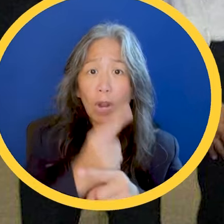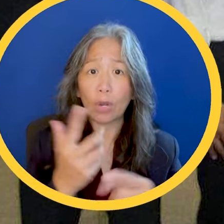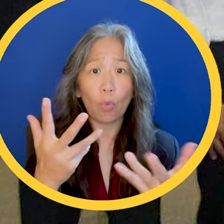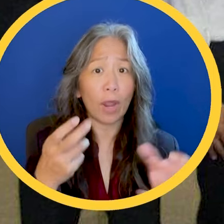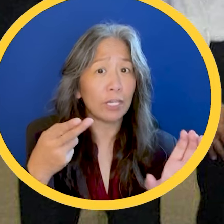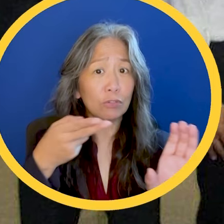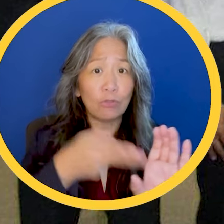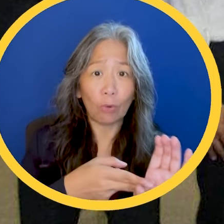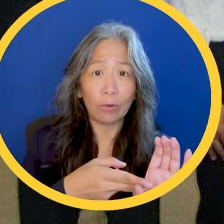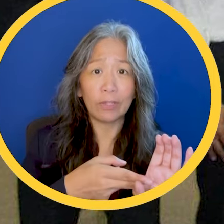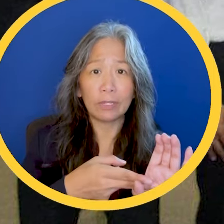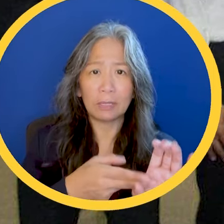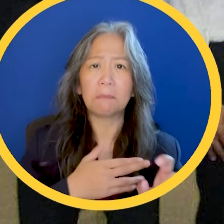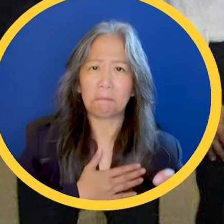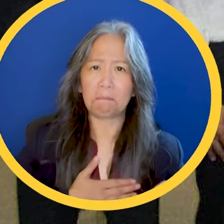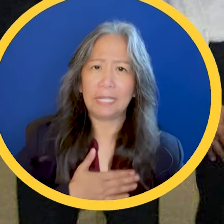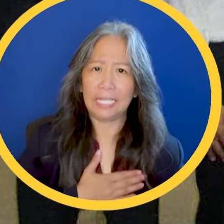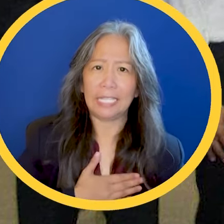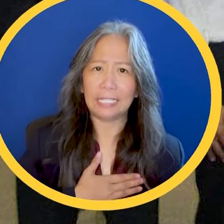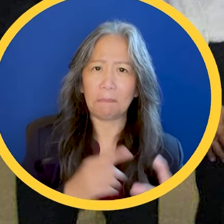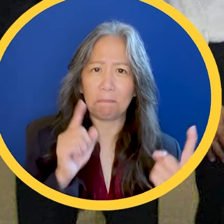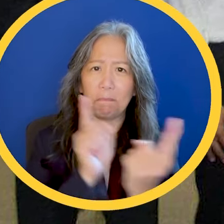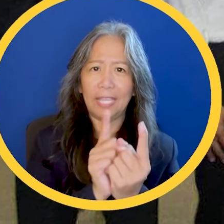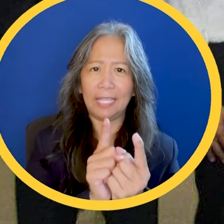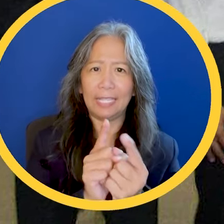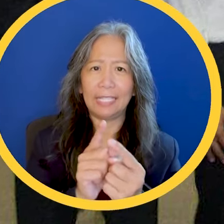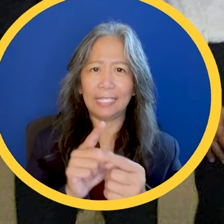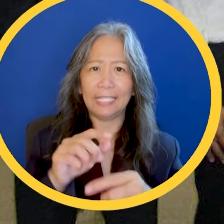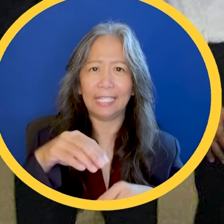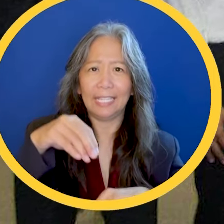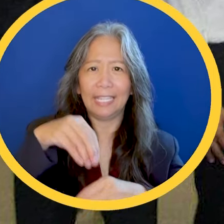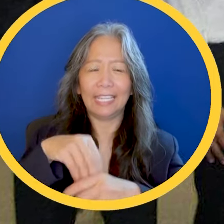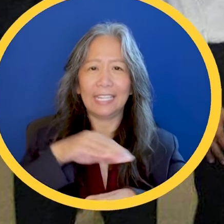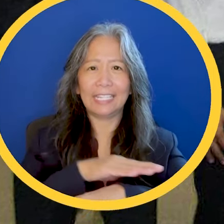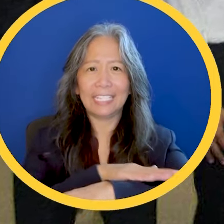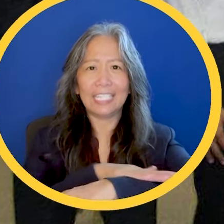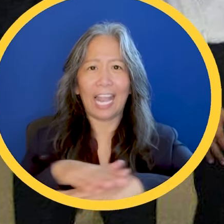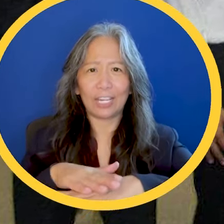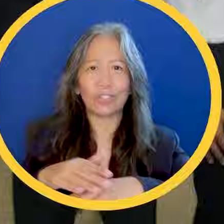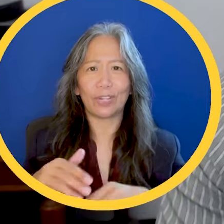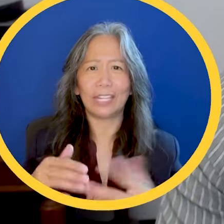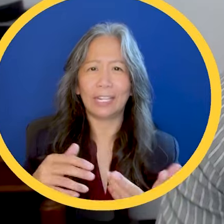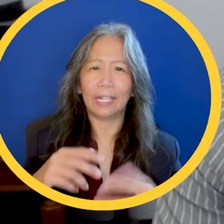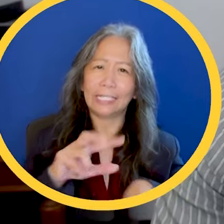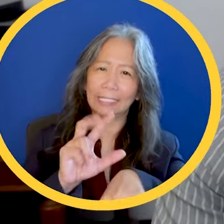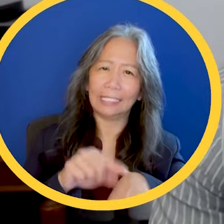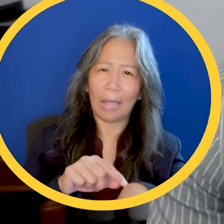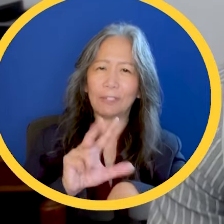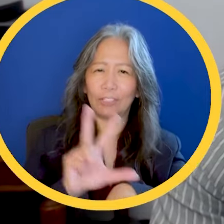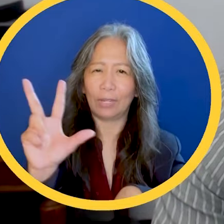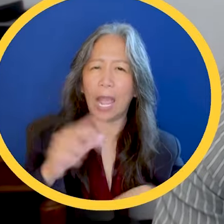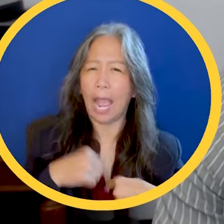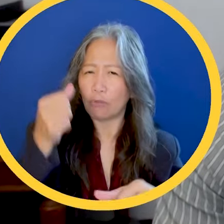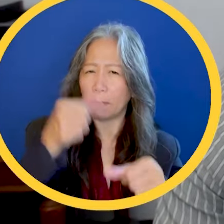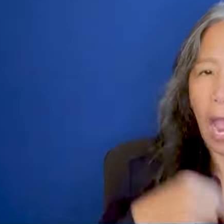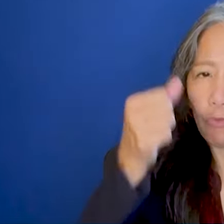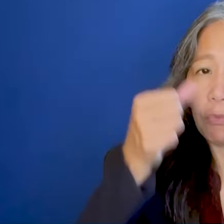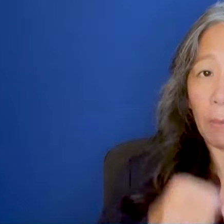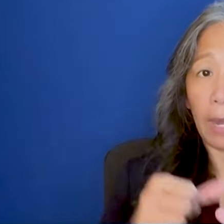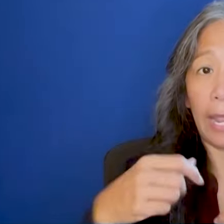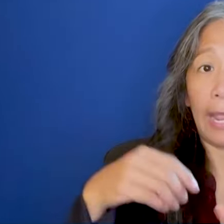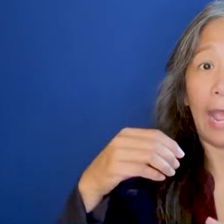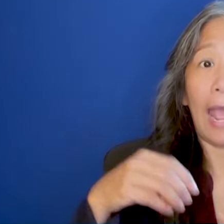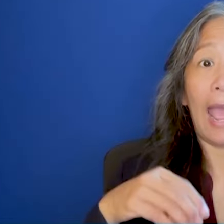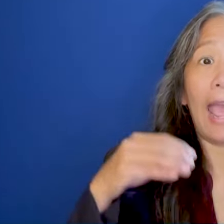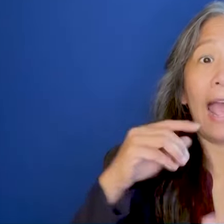like to join, please meet us in the sanctuary this afternoon at 3 o'clock, something like that. But I do remember that 3 o'clock though. All I